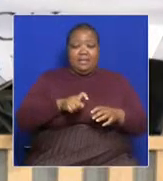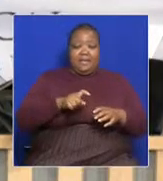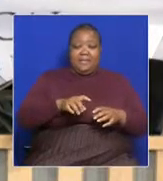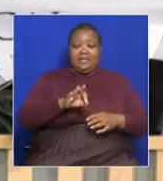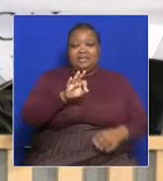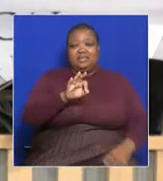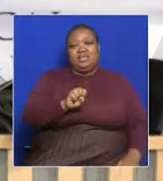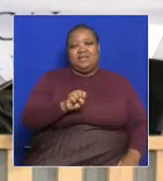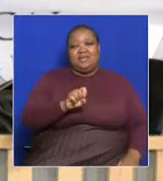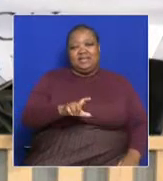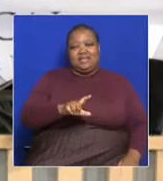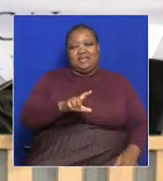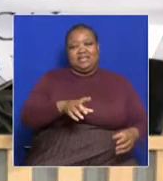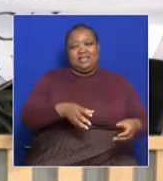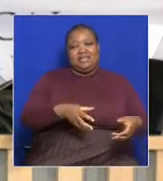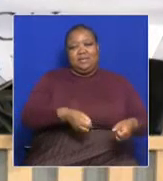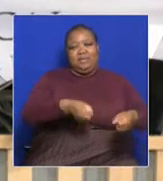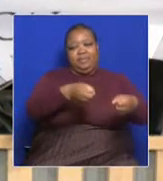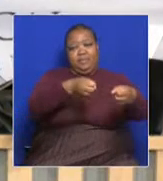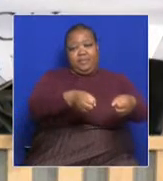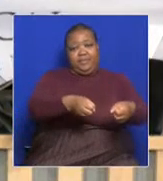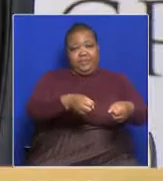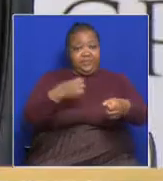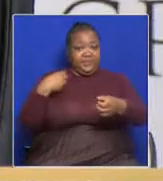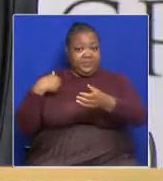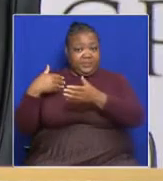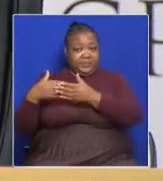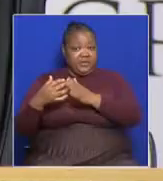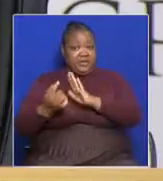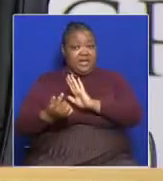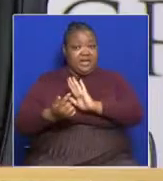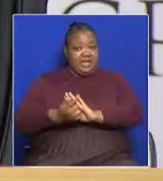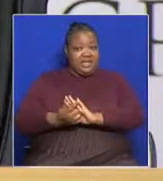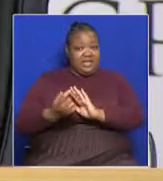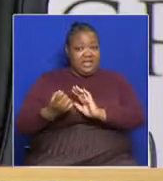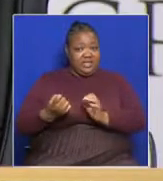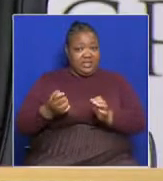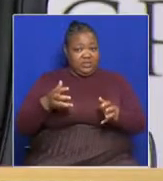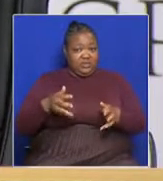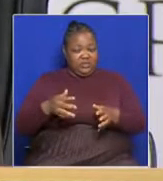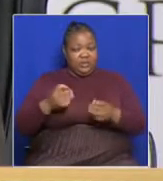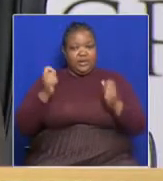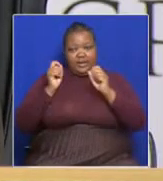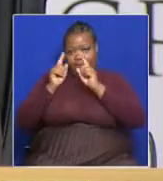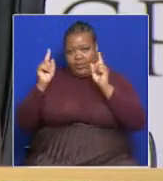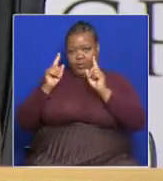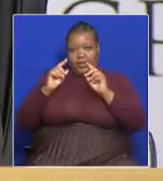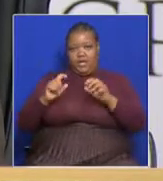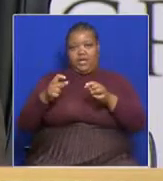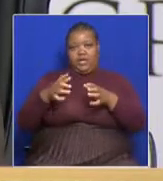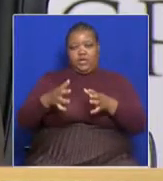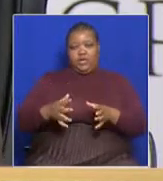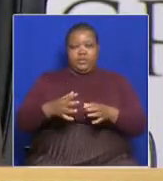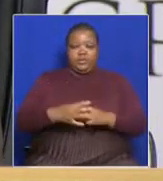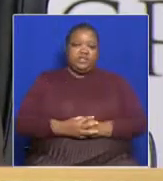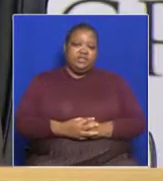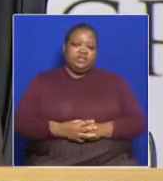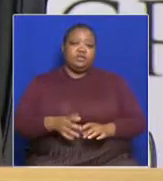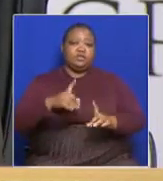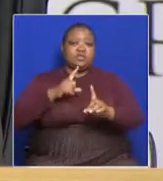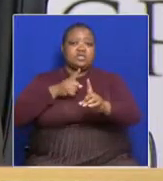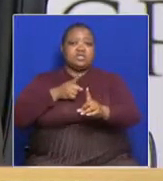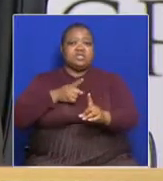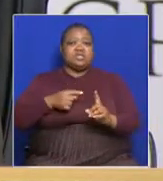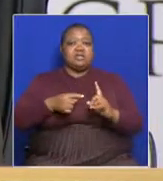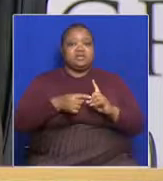that to be the legal position. I'm aware of that, Commissioner. Now, when you instructed Warrant Officer